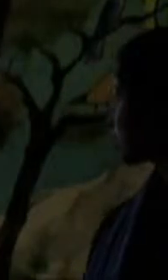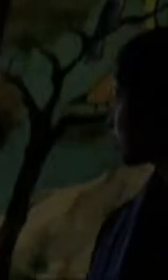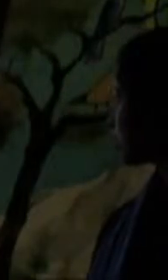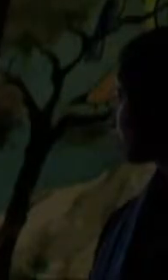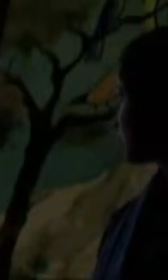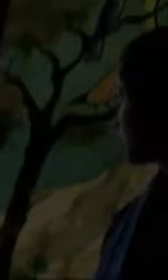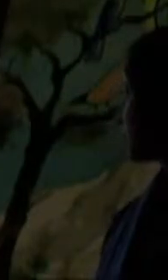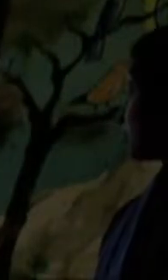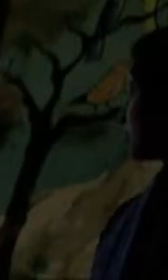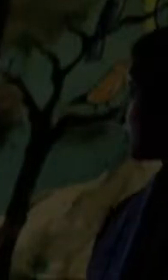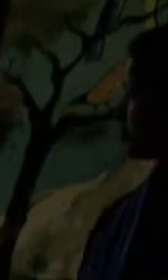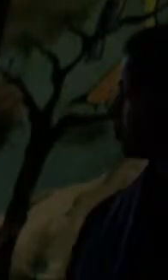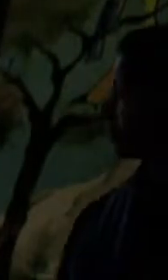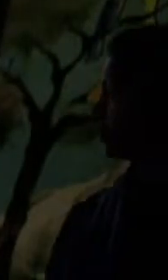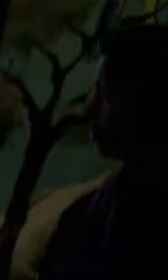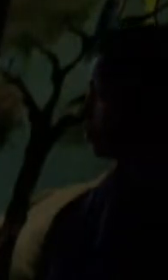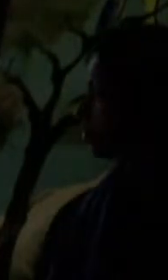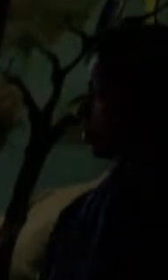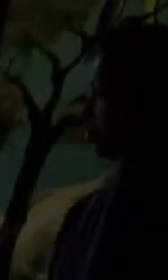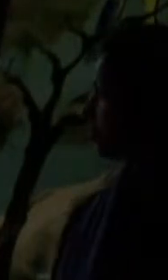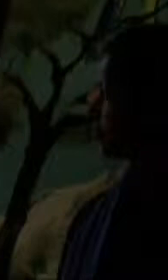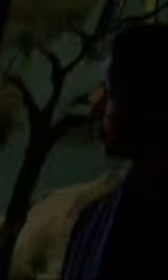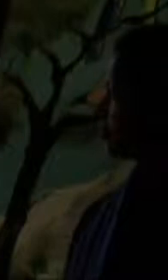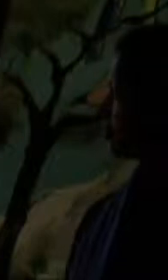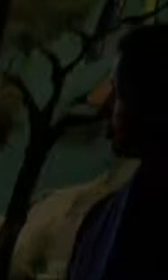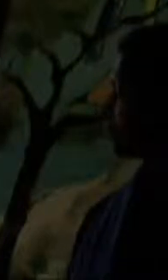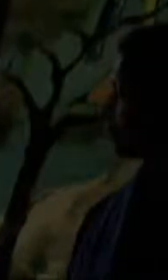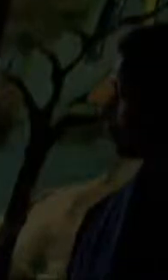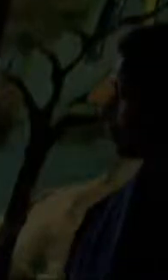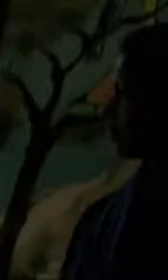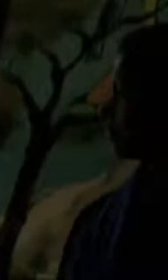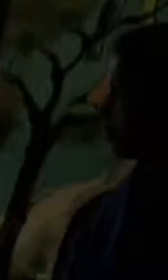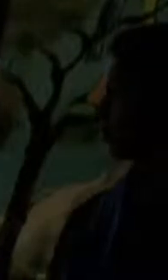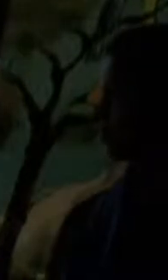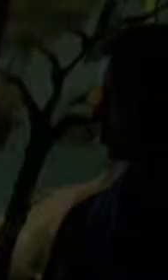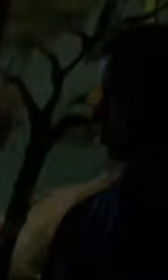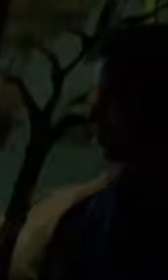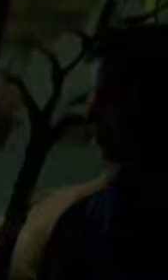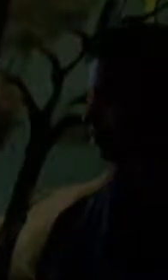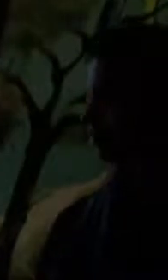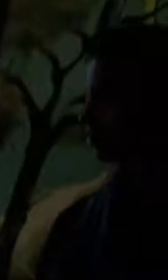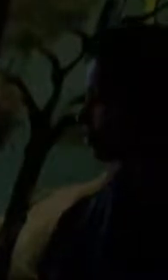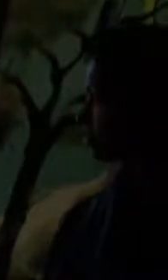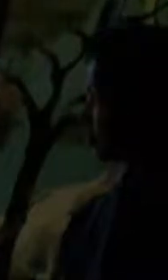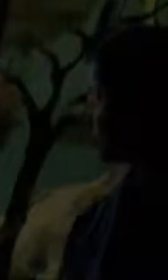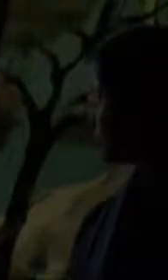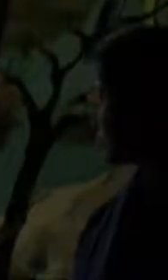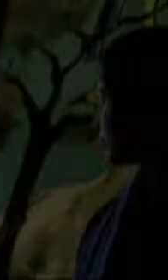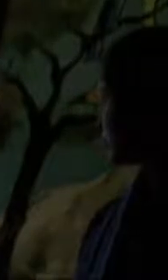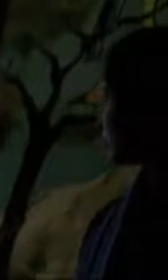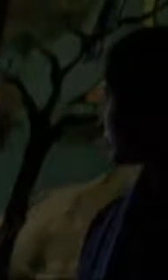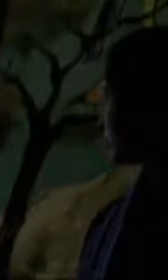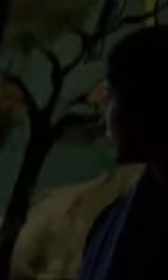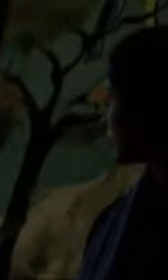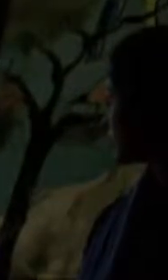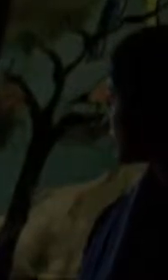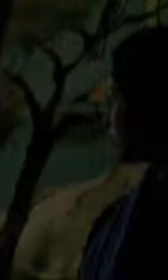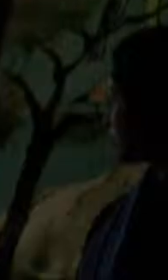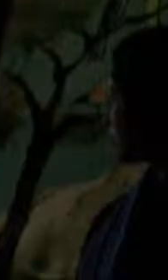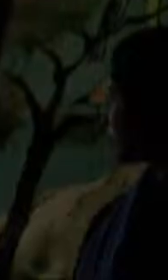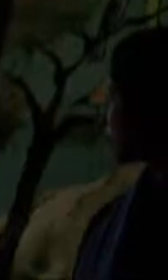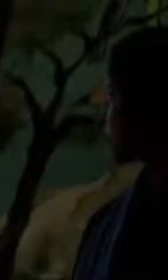the CBR approach, advocacy, a mental health program, formation of DPO organization.